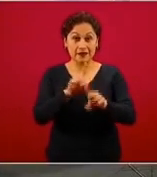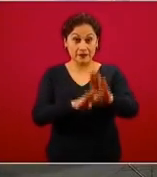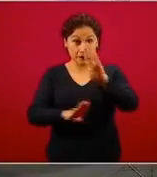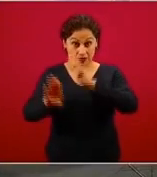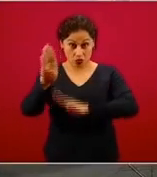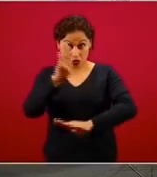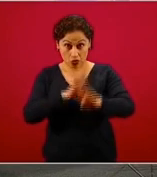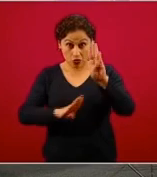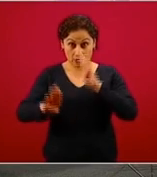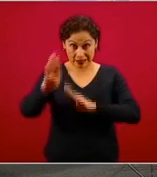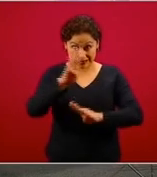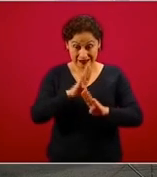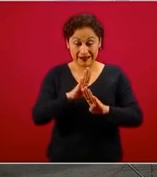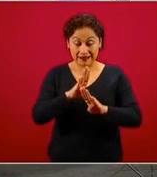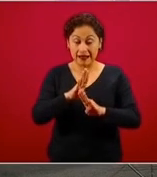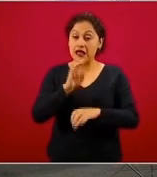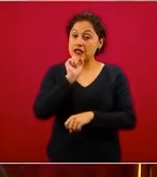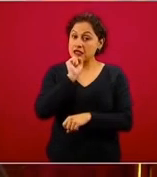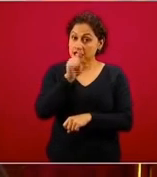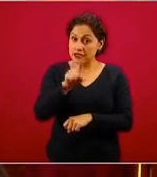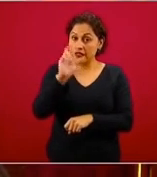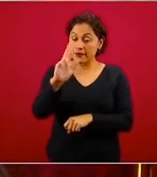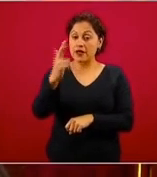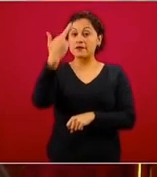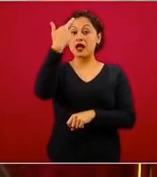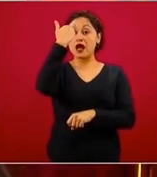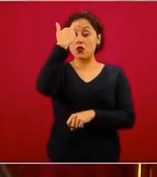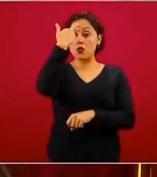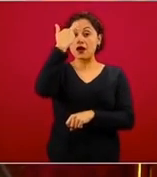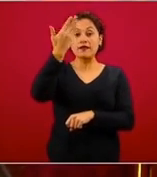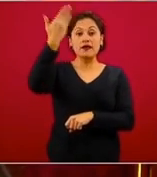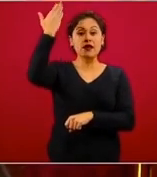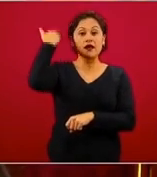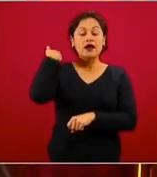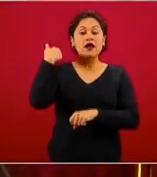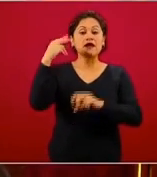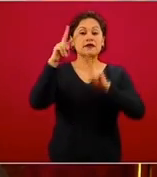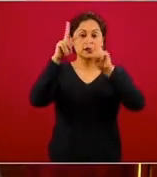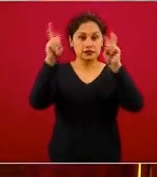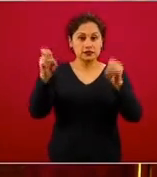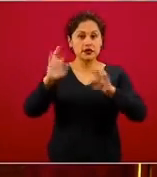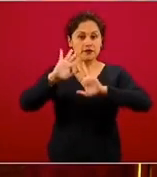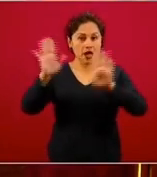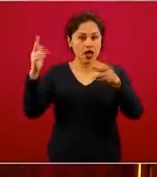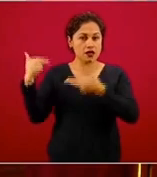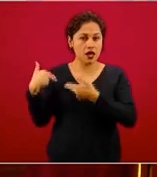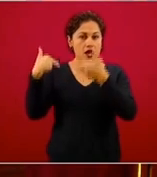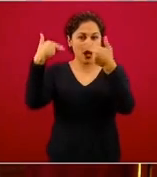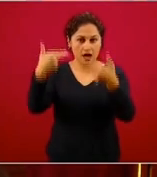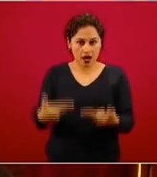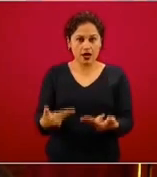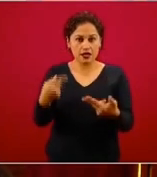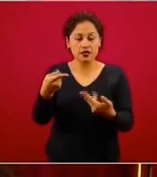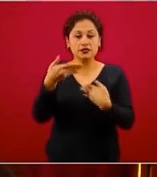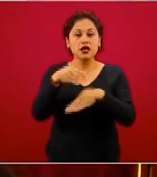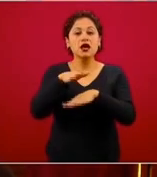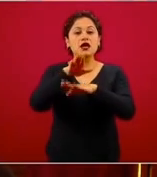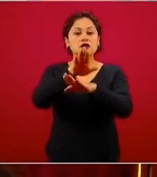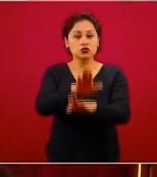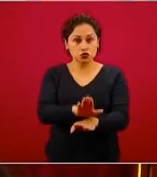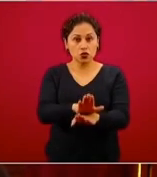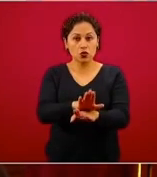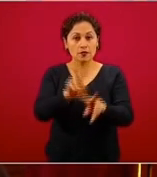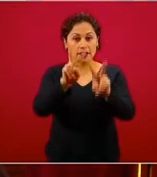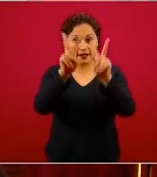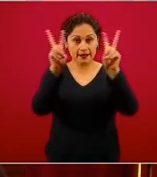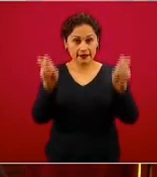desde ecosystem luego and should nos be recuerda characterized a la as such, selección natural que and brillantemente it expusiera takes part hace in natural décadas, hace